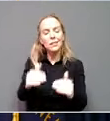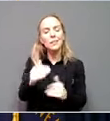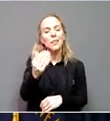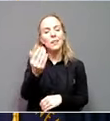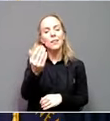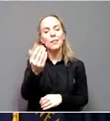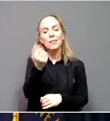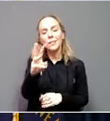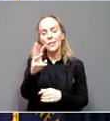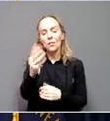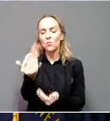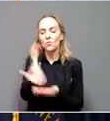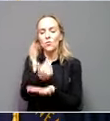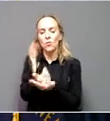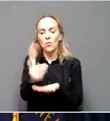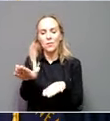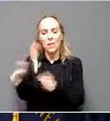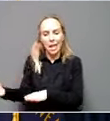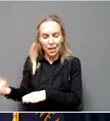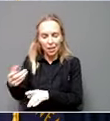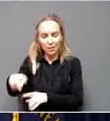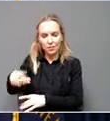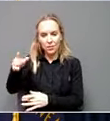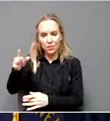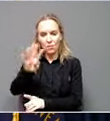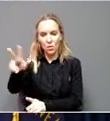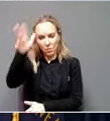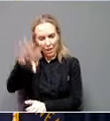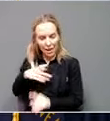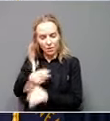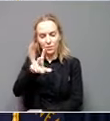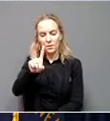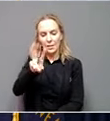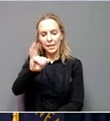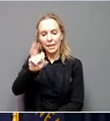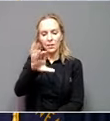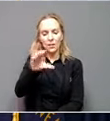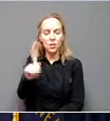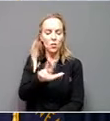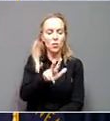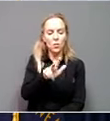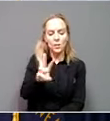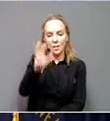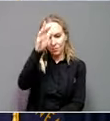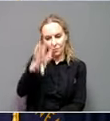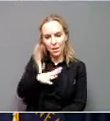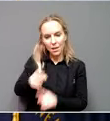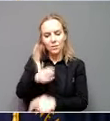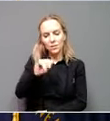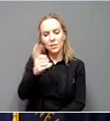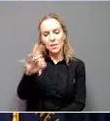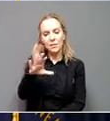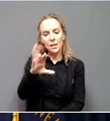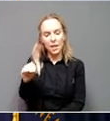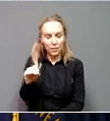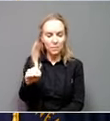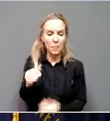including a 43-year-old man from Davis County and a 36-year-old man from Jefferson County. So today's